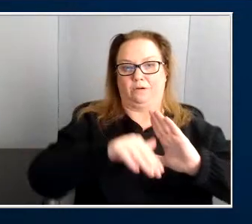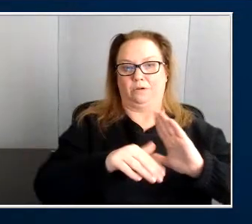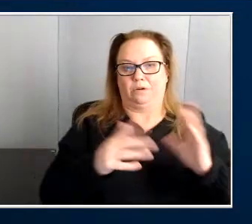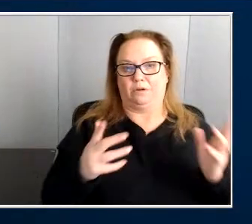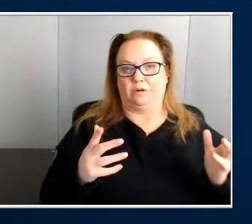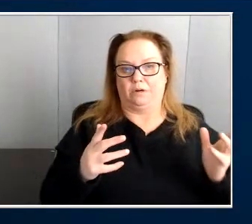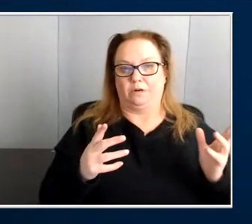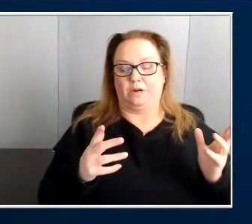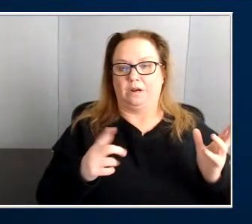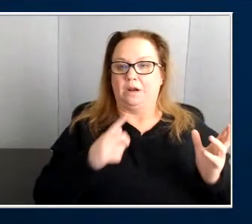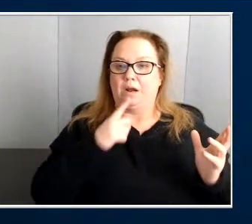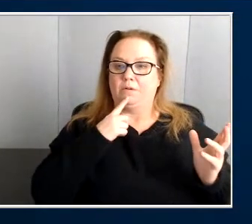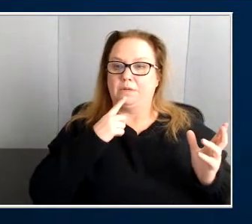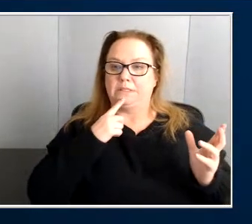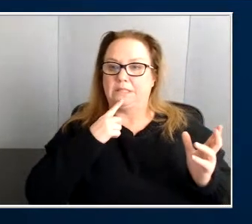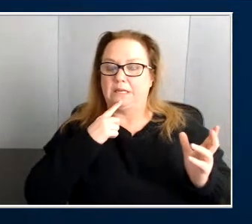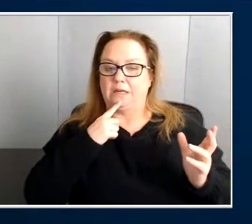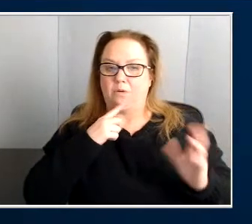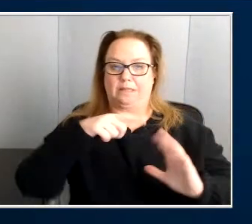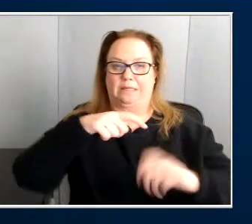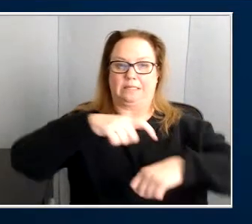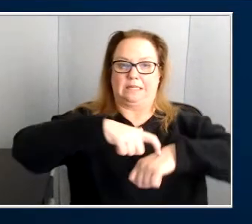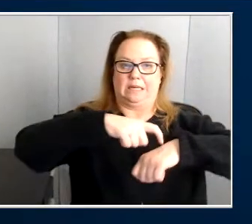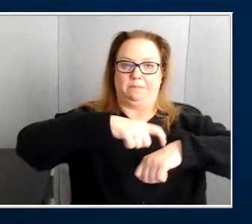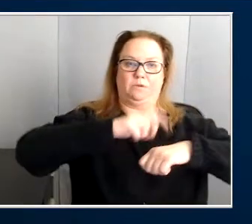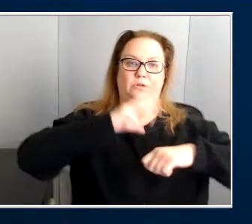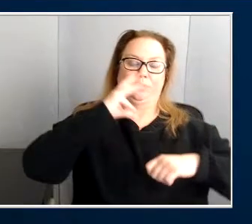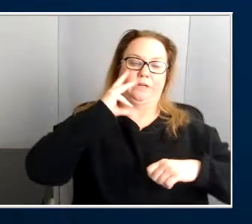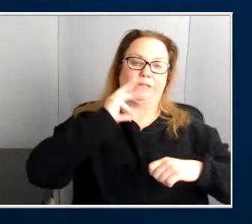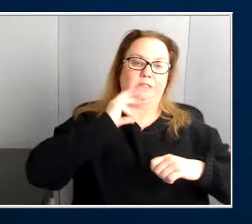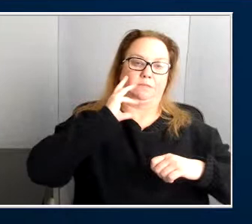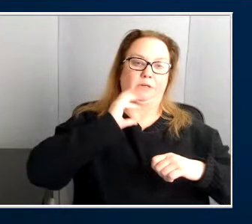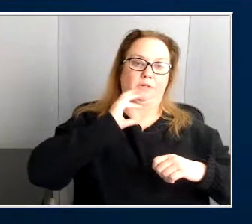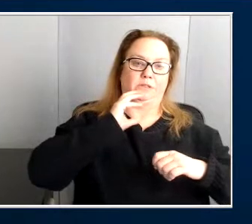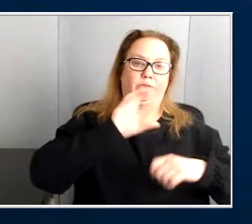will say, we are at the time where we should have experienced the peak from Christmas.